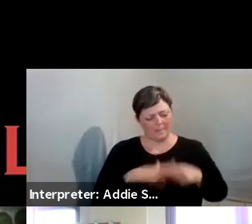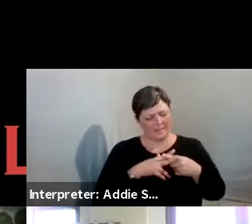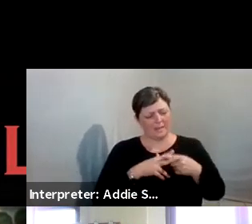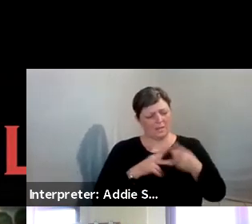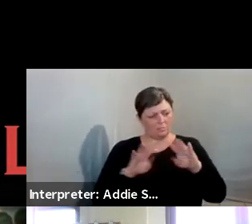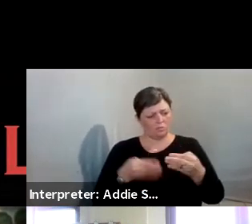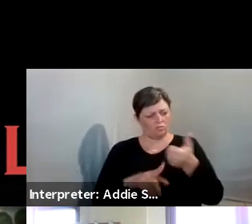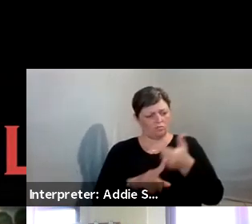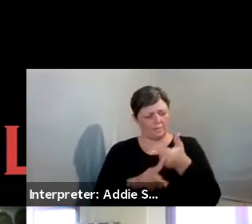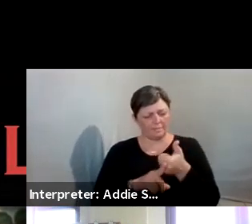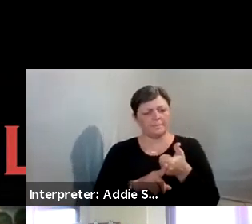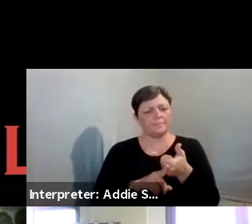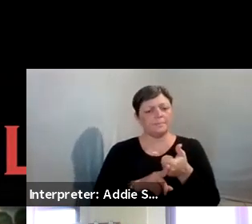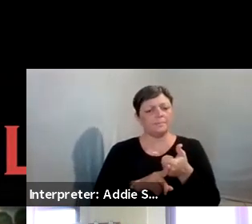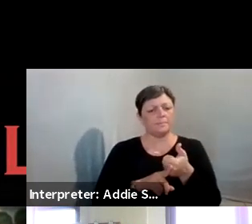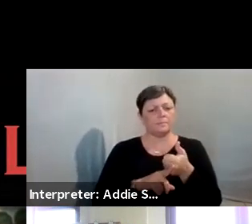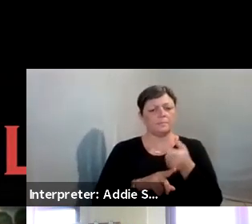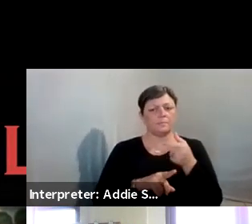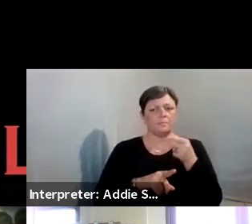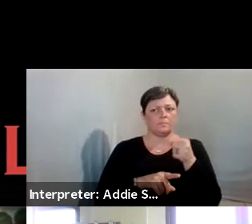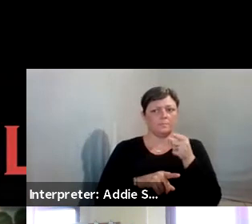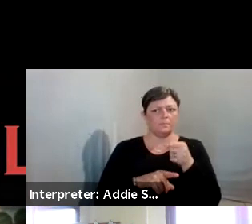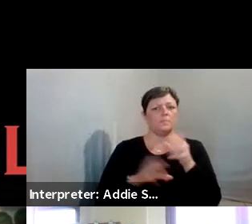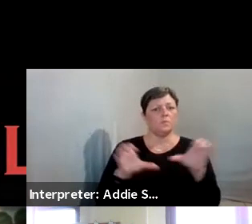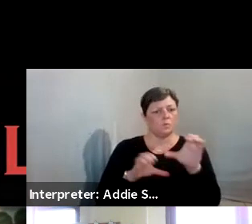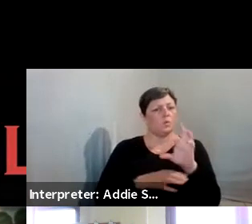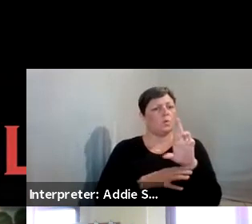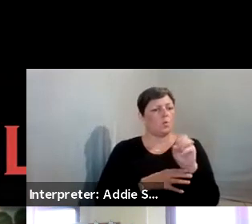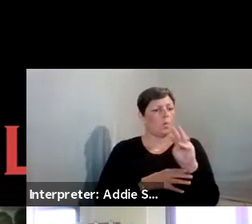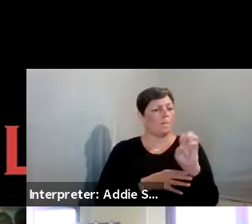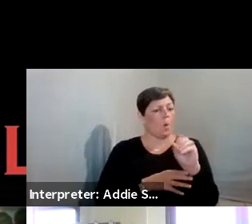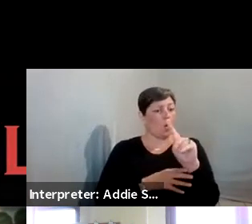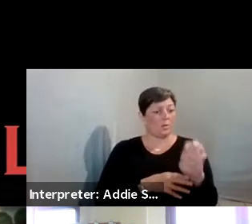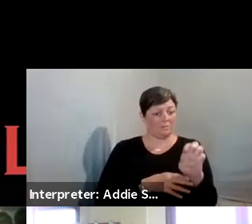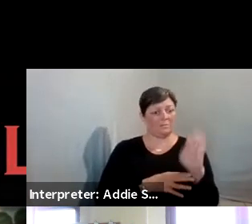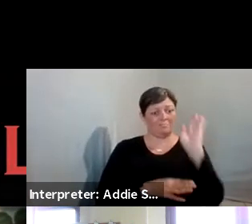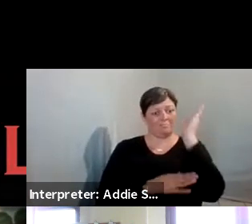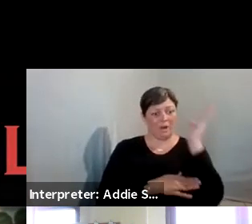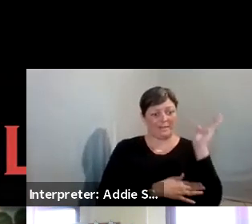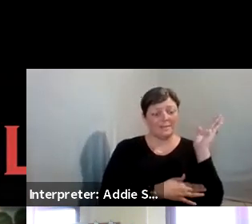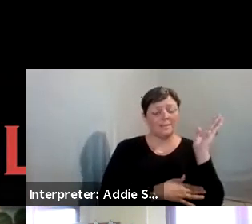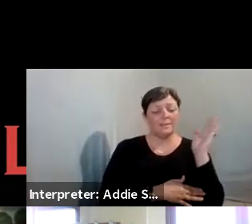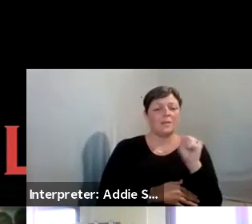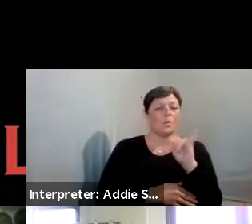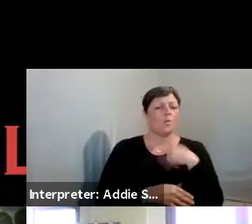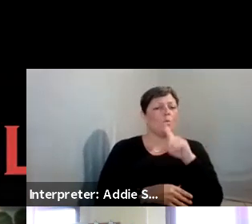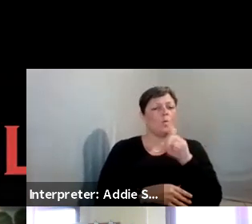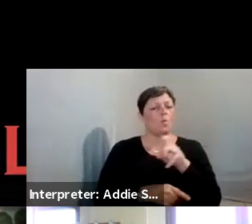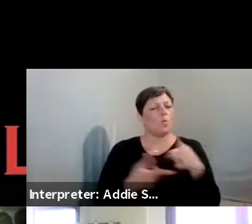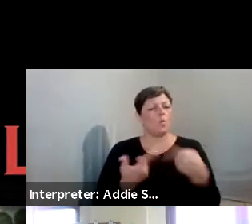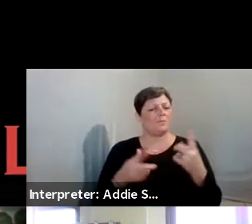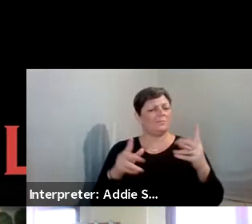introduced yourself that you were, doing remote presentations. So that question had to do with what topics